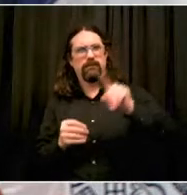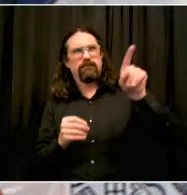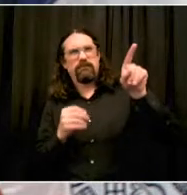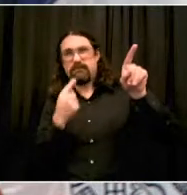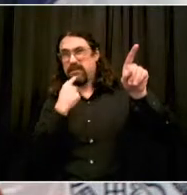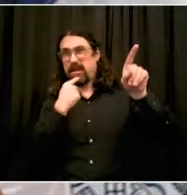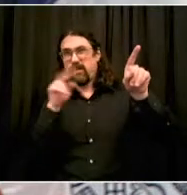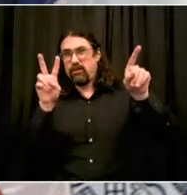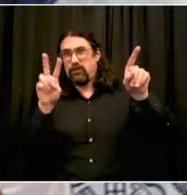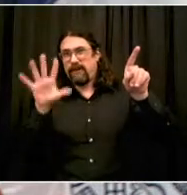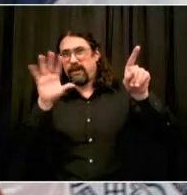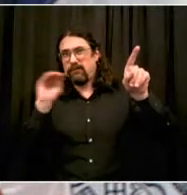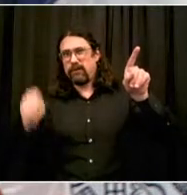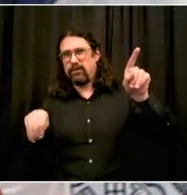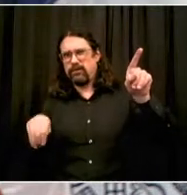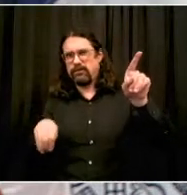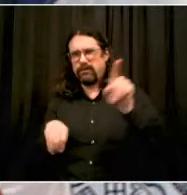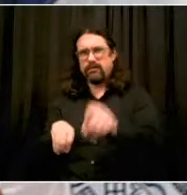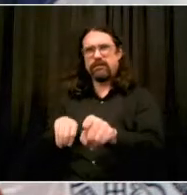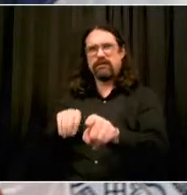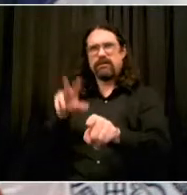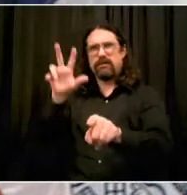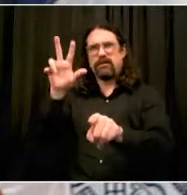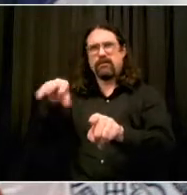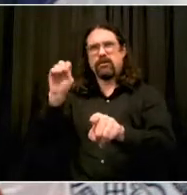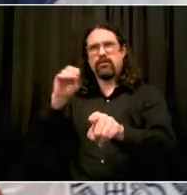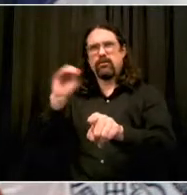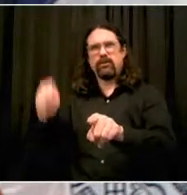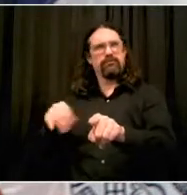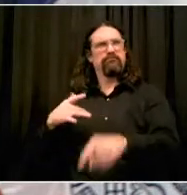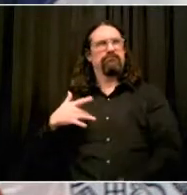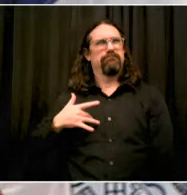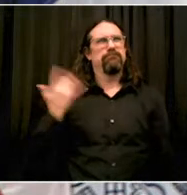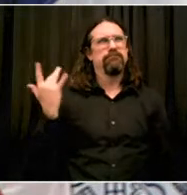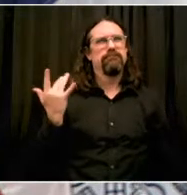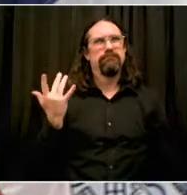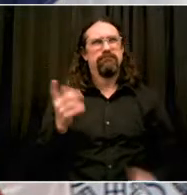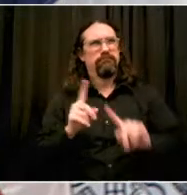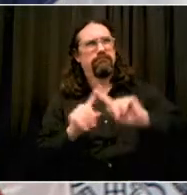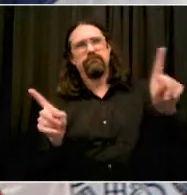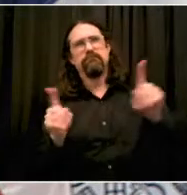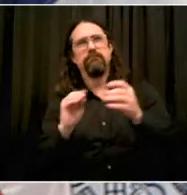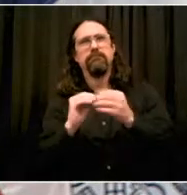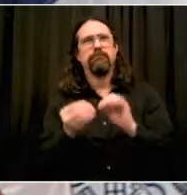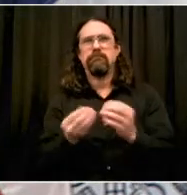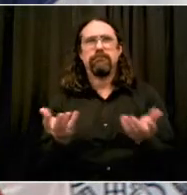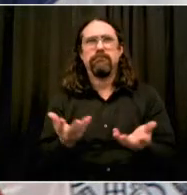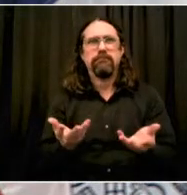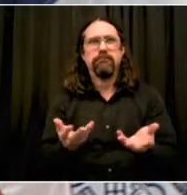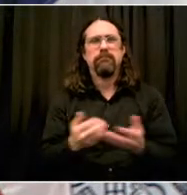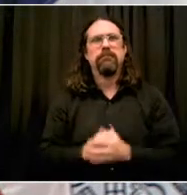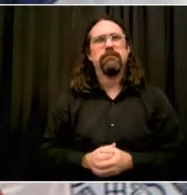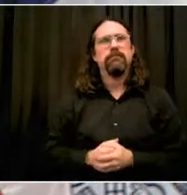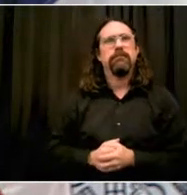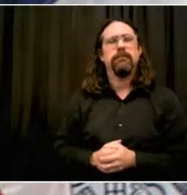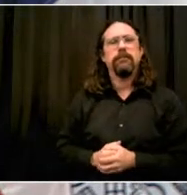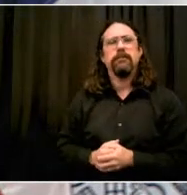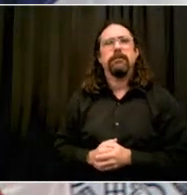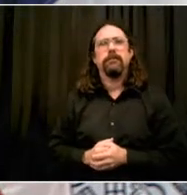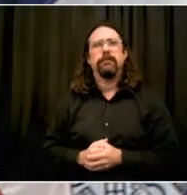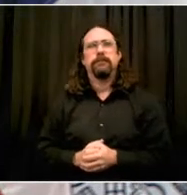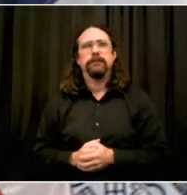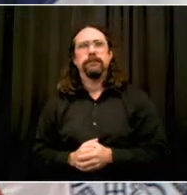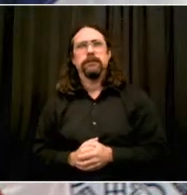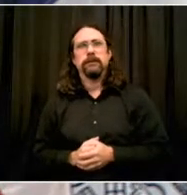the state and city throughout have had a different system. It's not news. It's been reported before. I'll have Commissioner